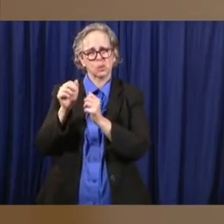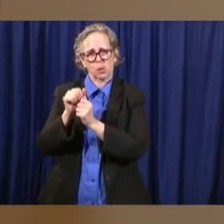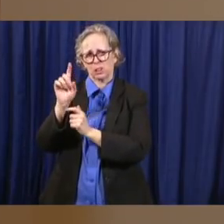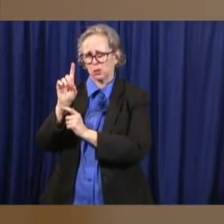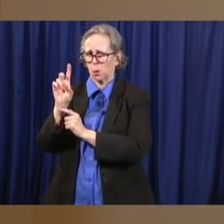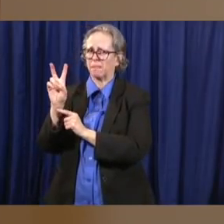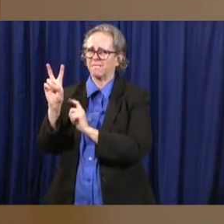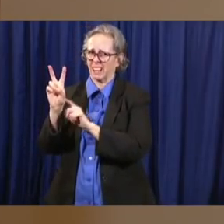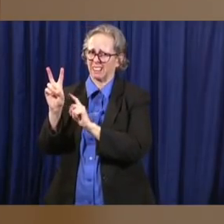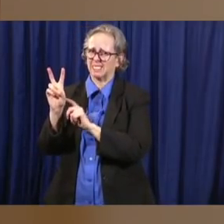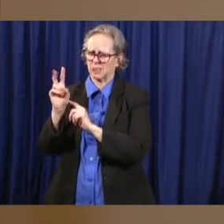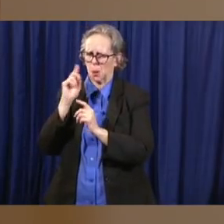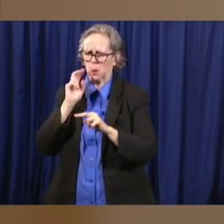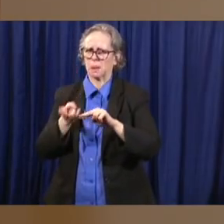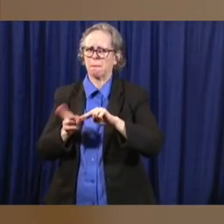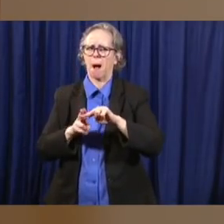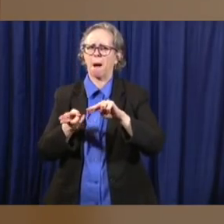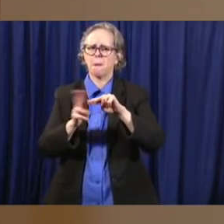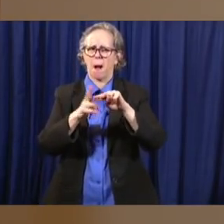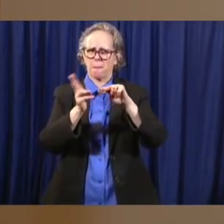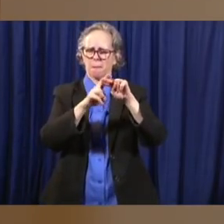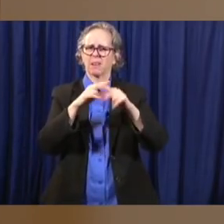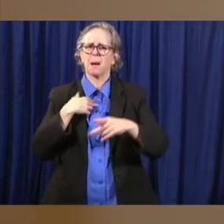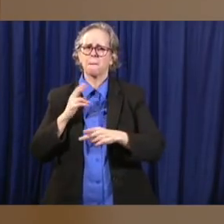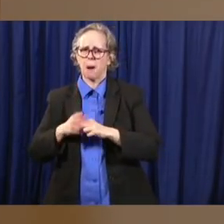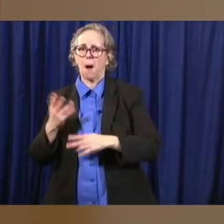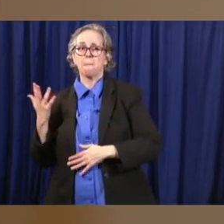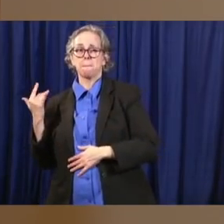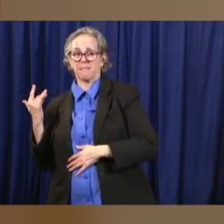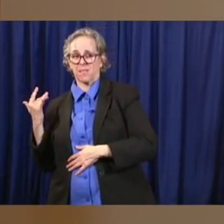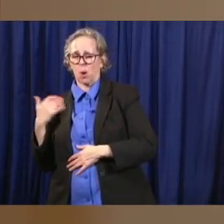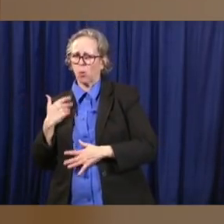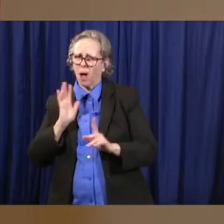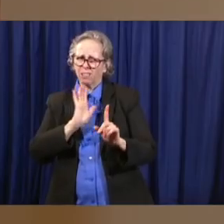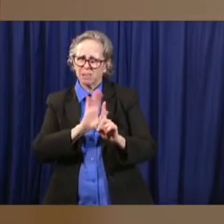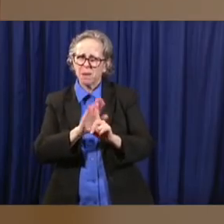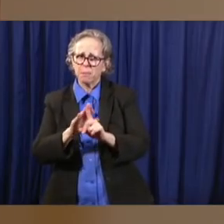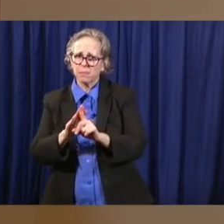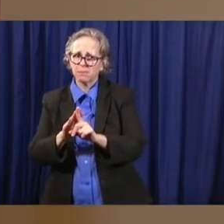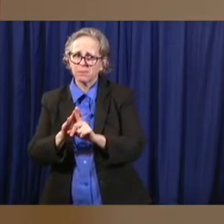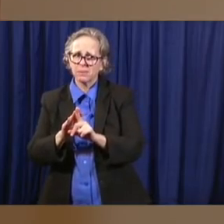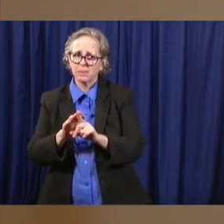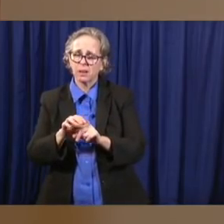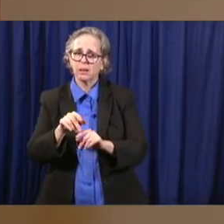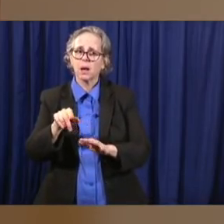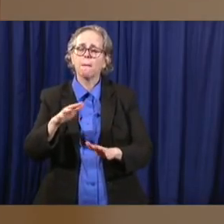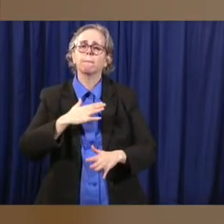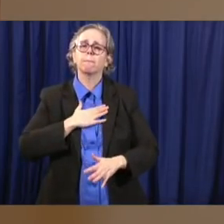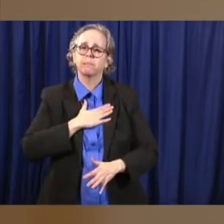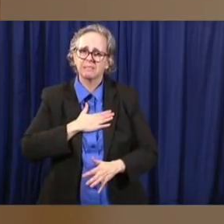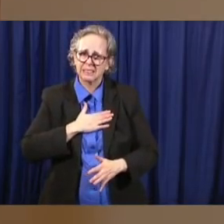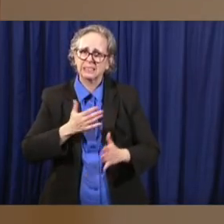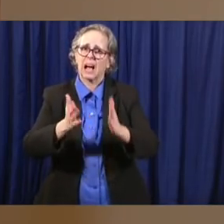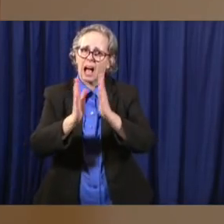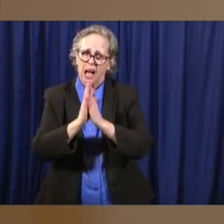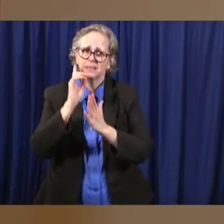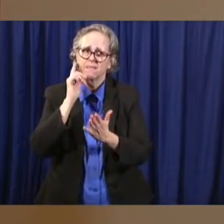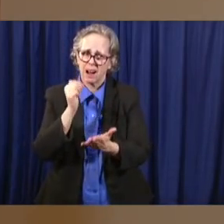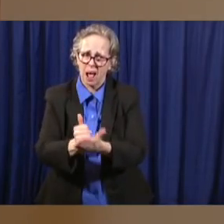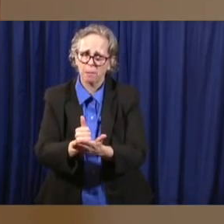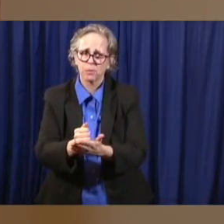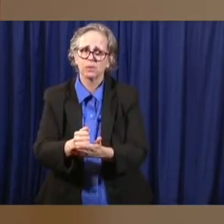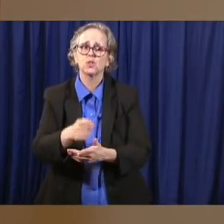want to remind people that you can ask for help. There is help available if you're experiencing anything like that,